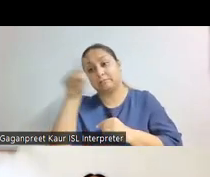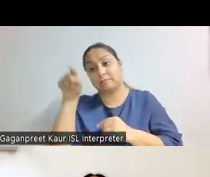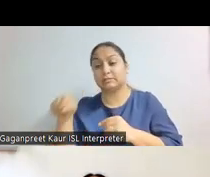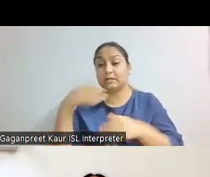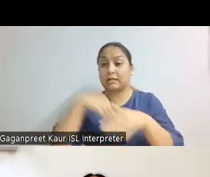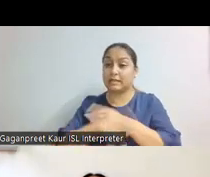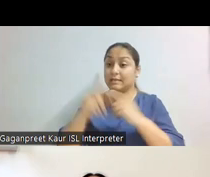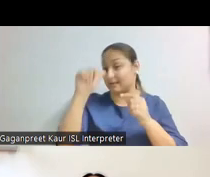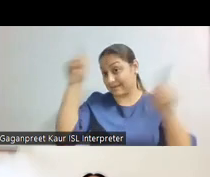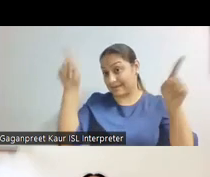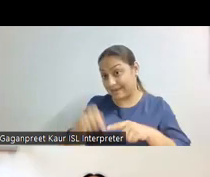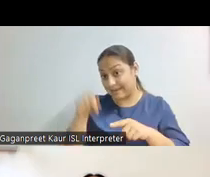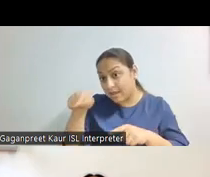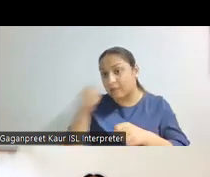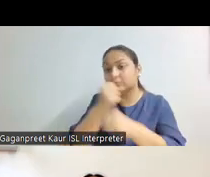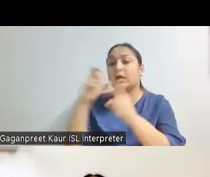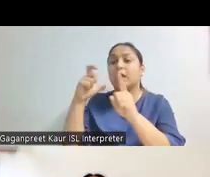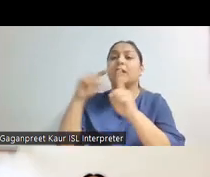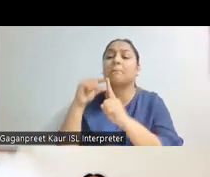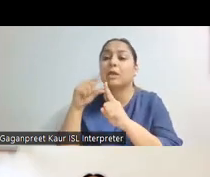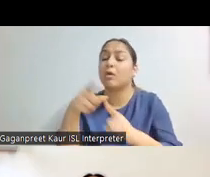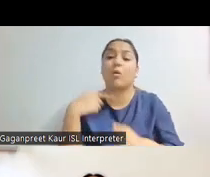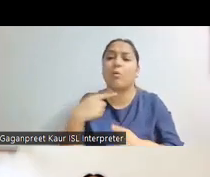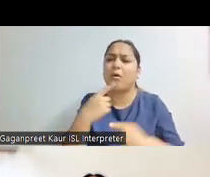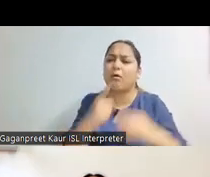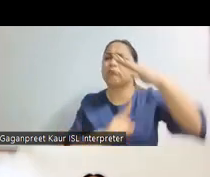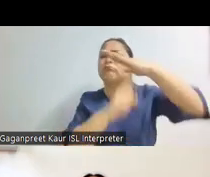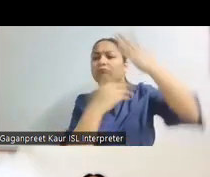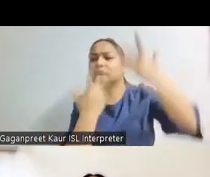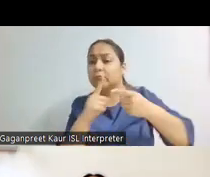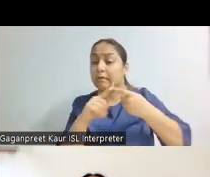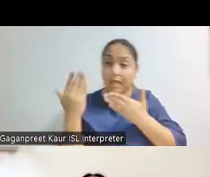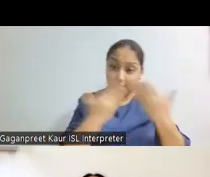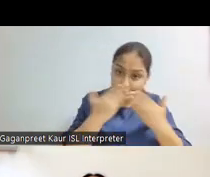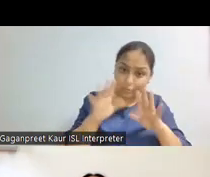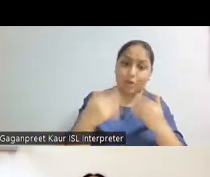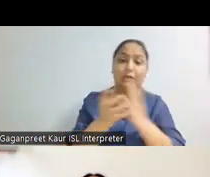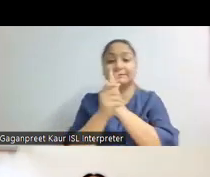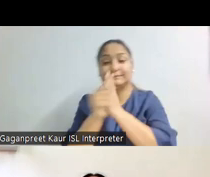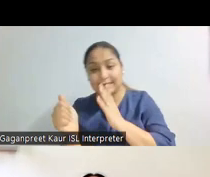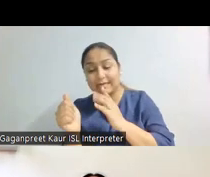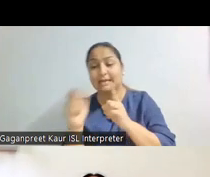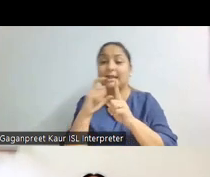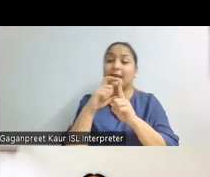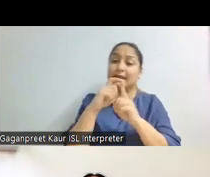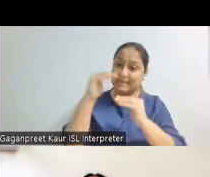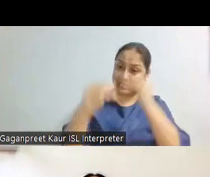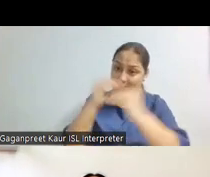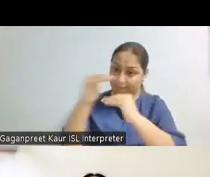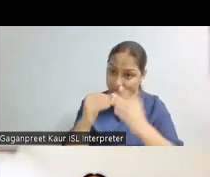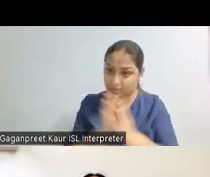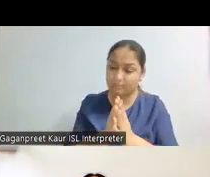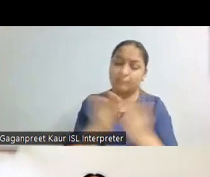GDP. So what are the priorities of the education and skill development sub-team within this working group? What are